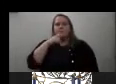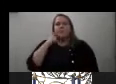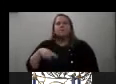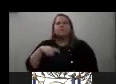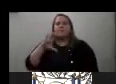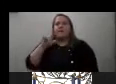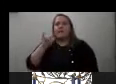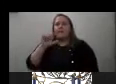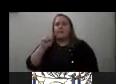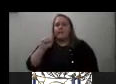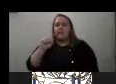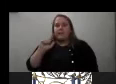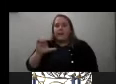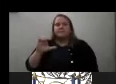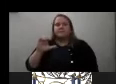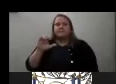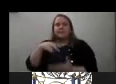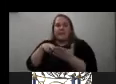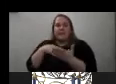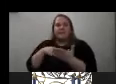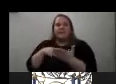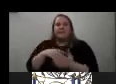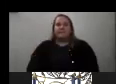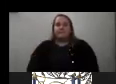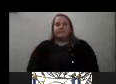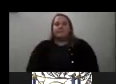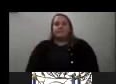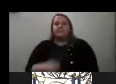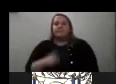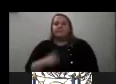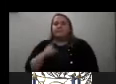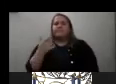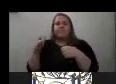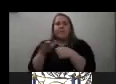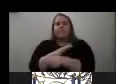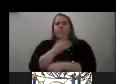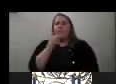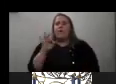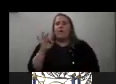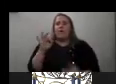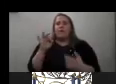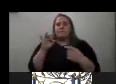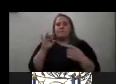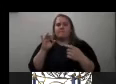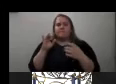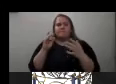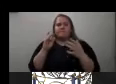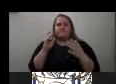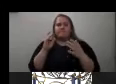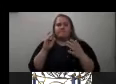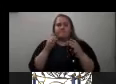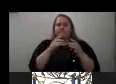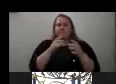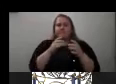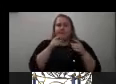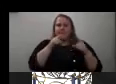ballet, the ballet of Balanchine's childhood. It's full of symmetry and pageantry. Again,